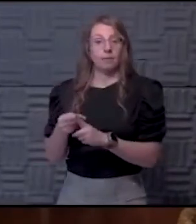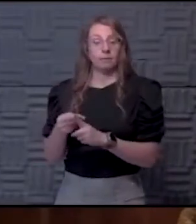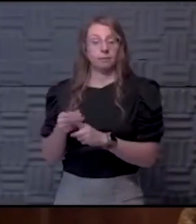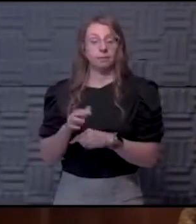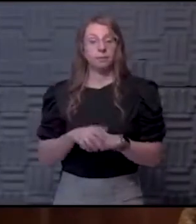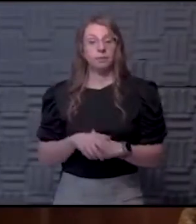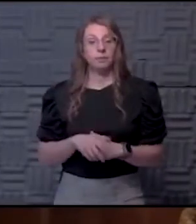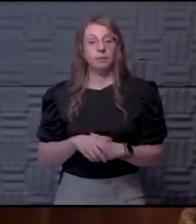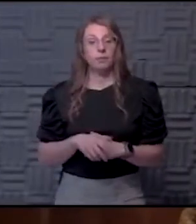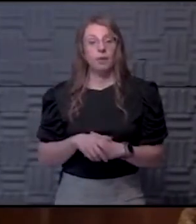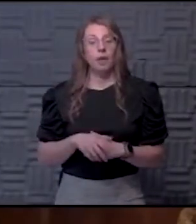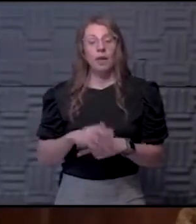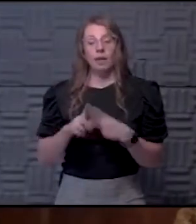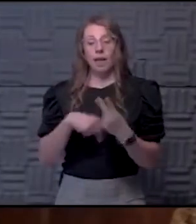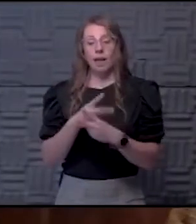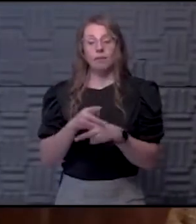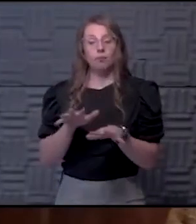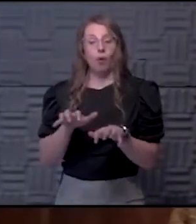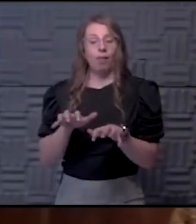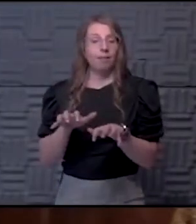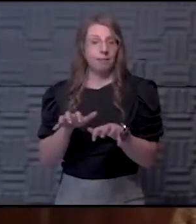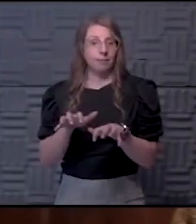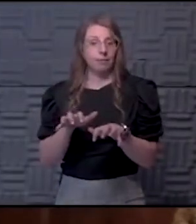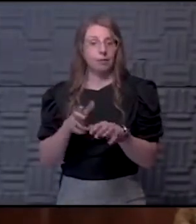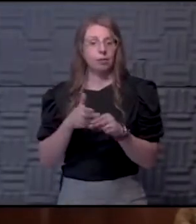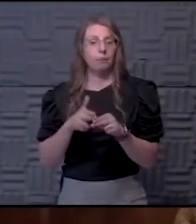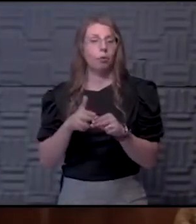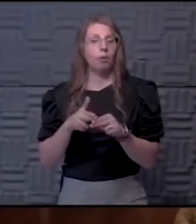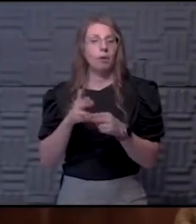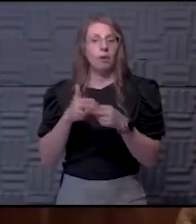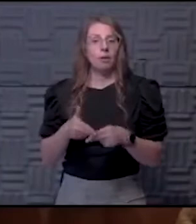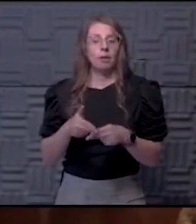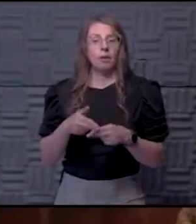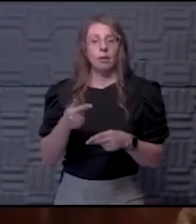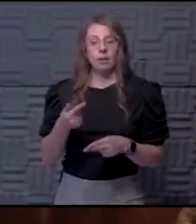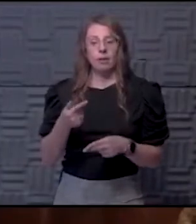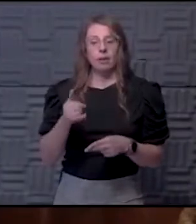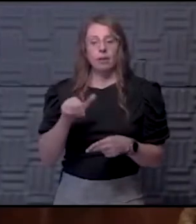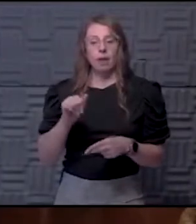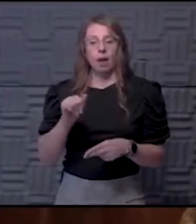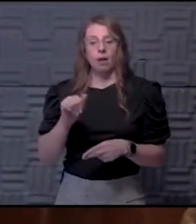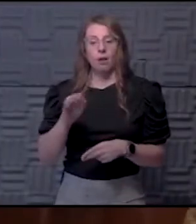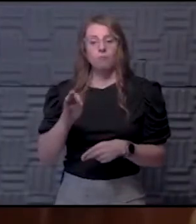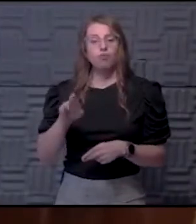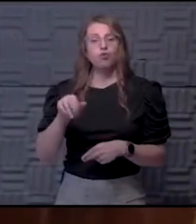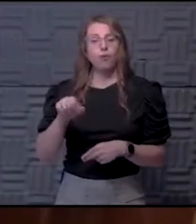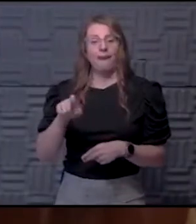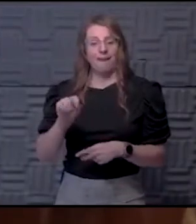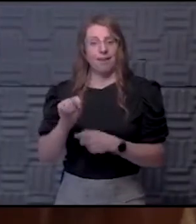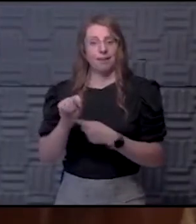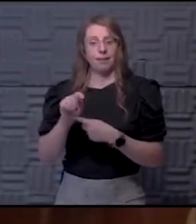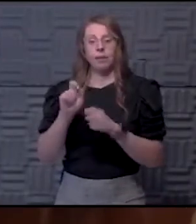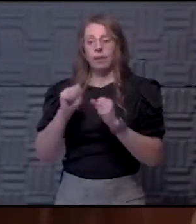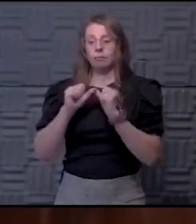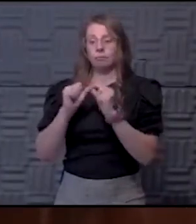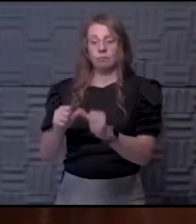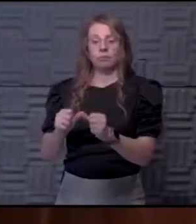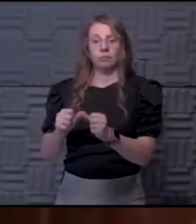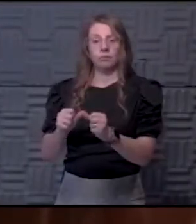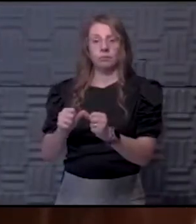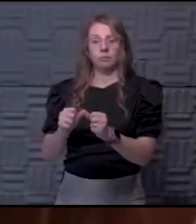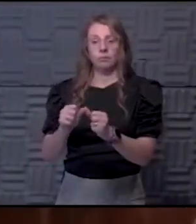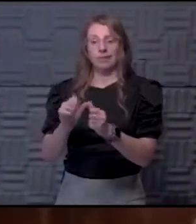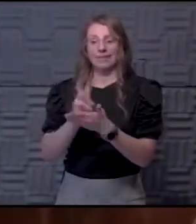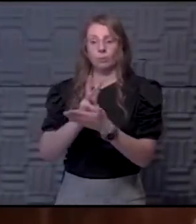kind of paralysis that's generally temporary called Guillain-Barré can occur as long as within